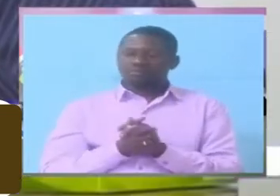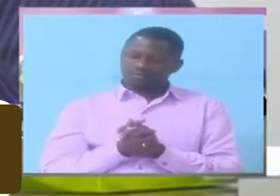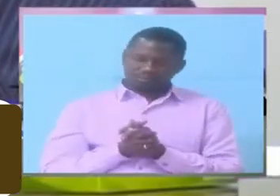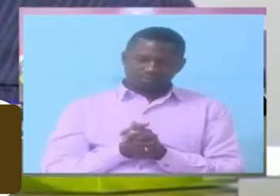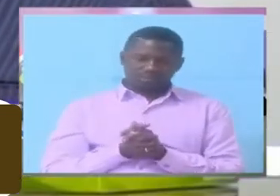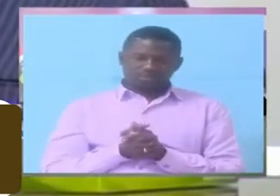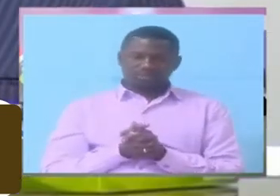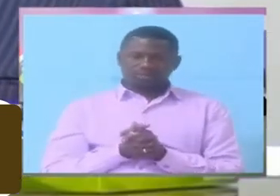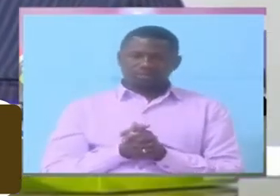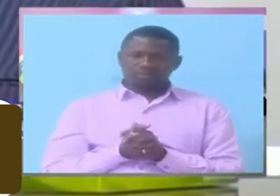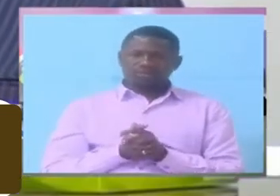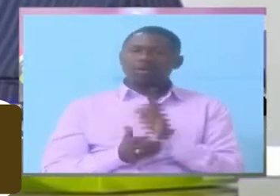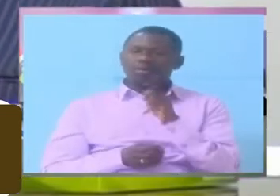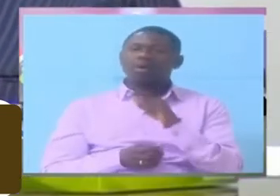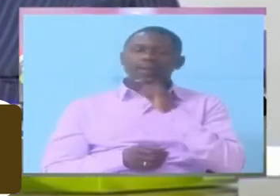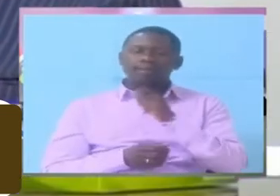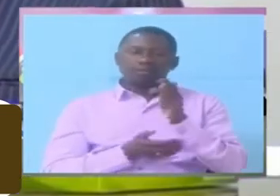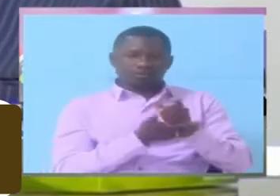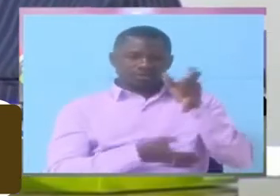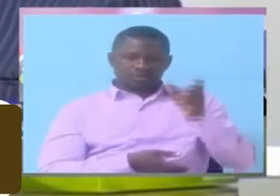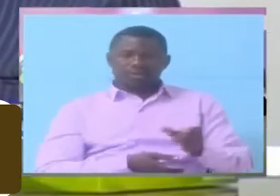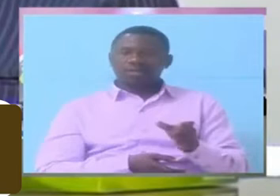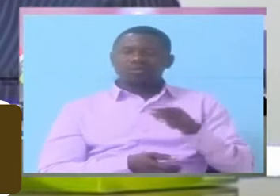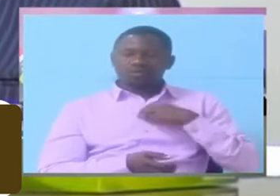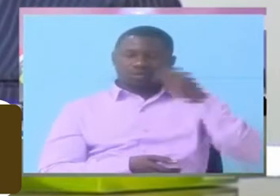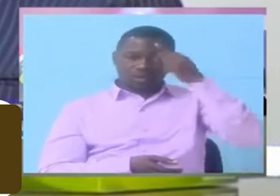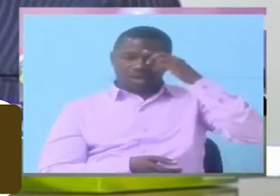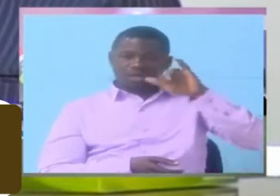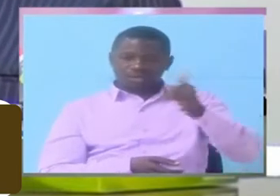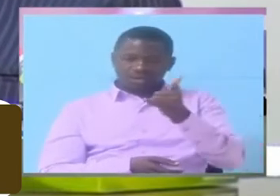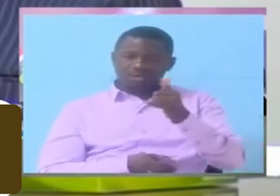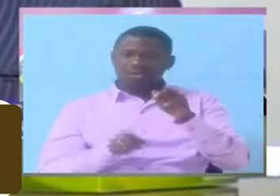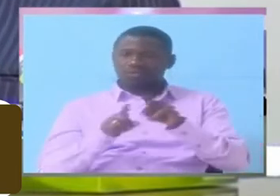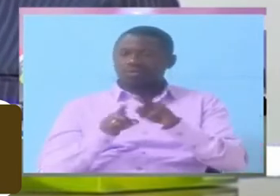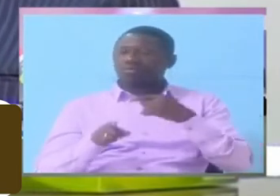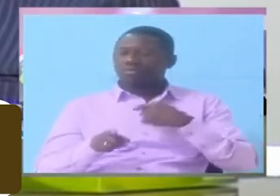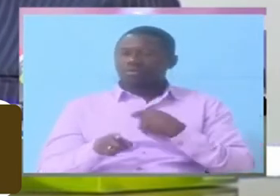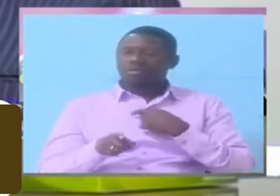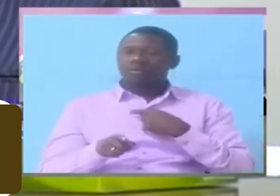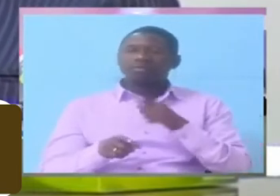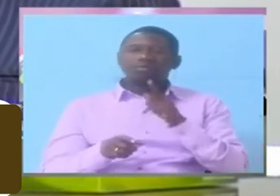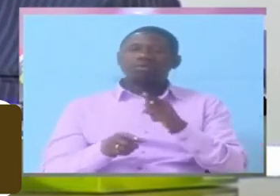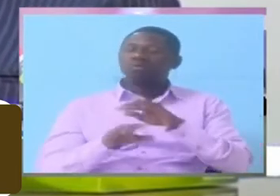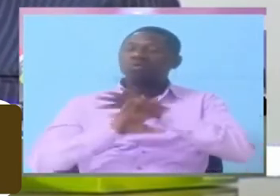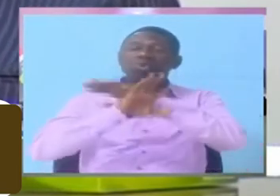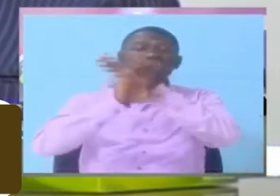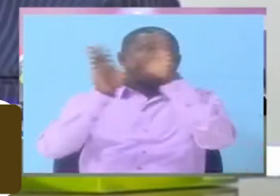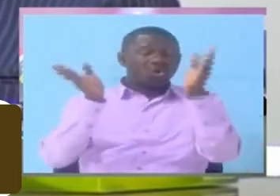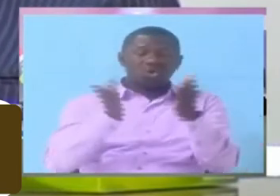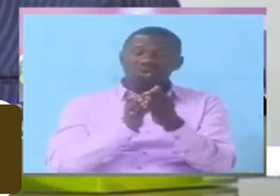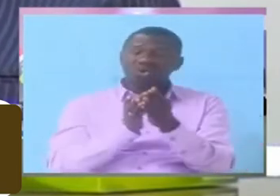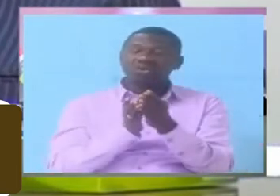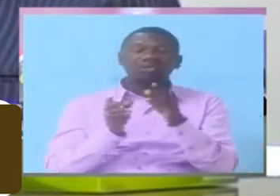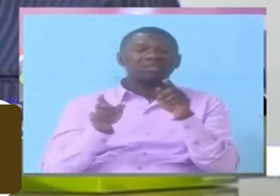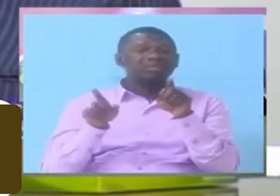But Mr. Witness, you'd agree with me that in spite of all this, human rights violations continue to